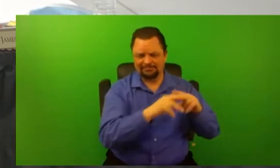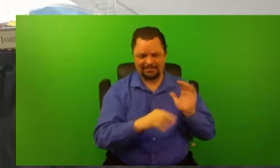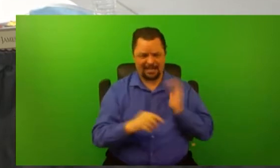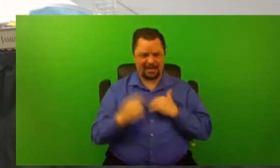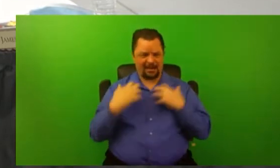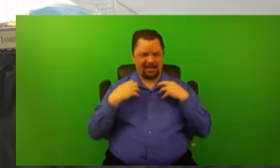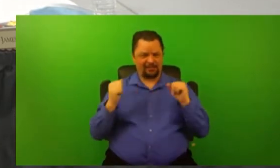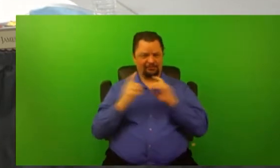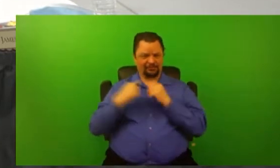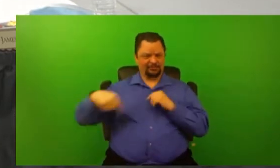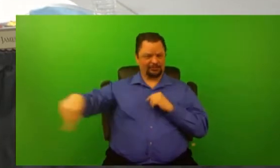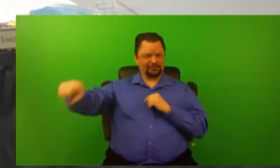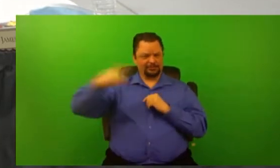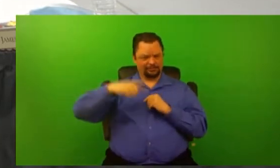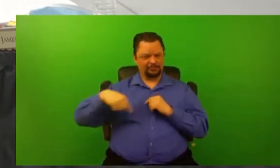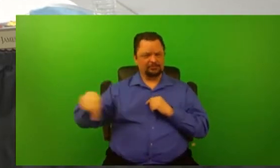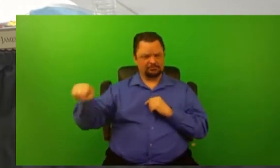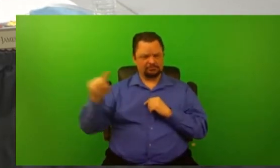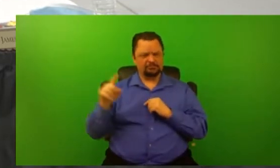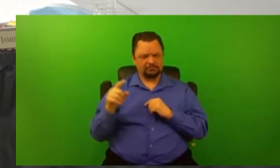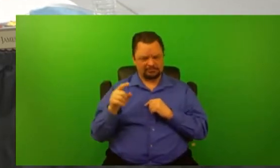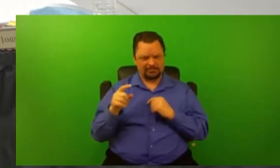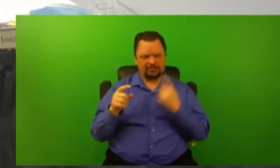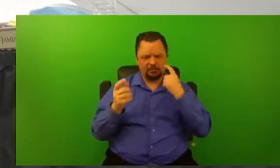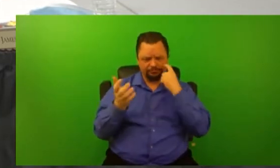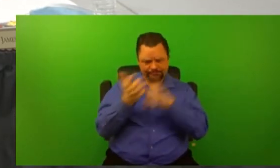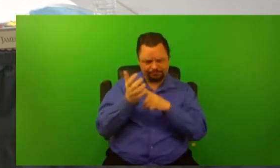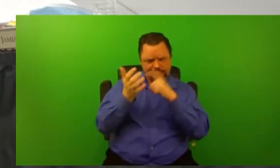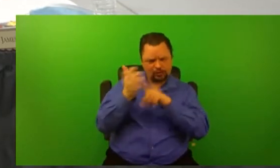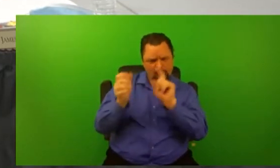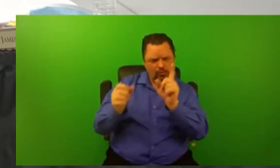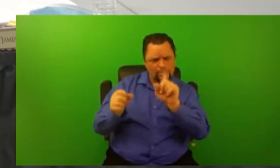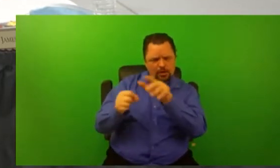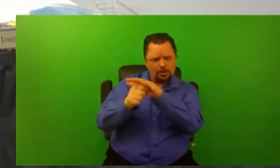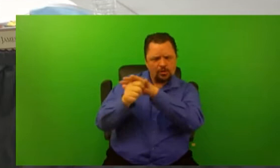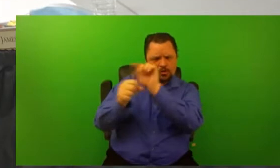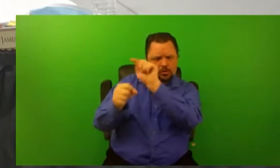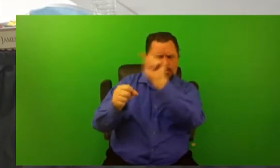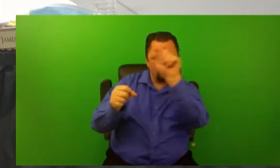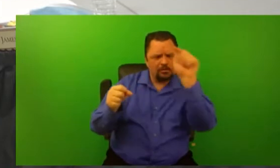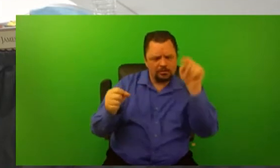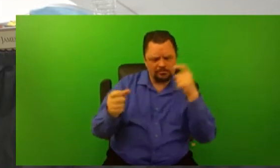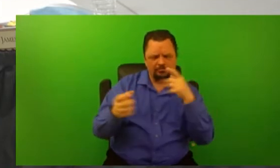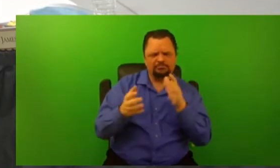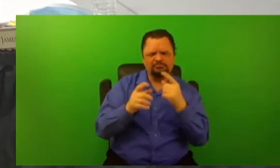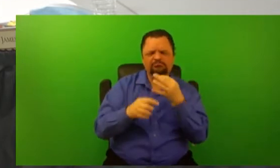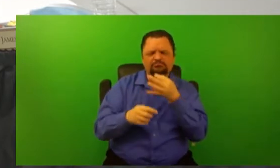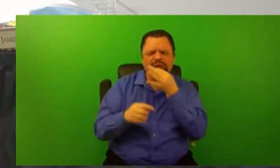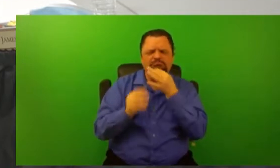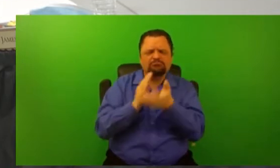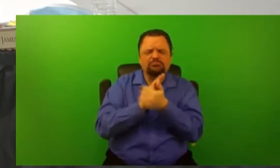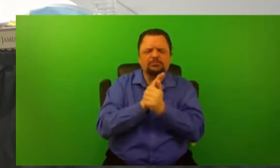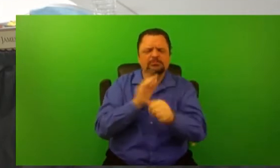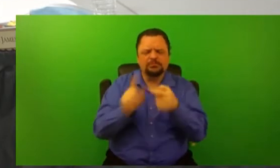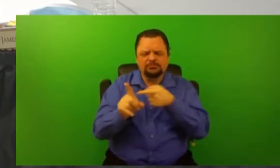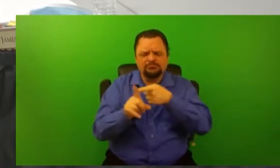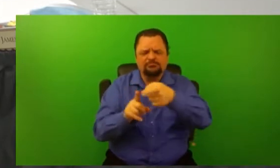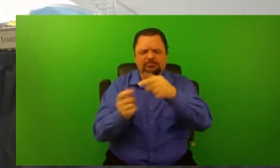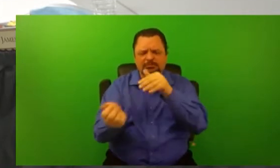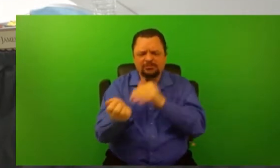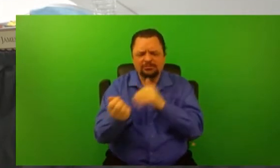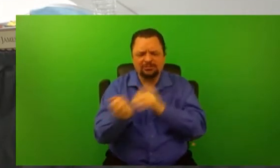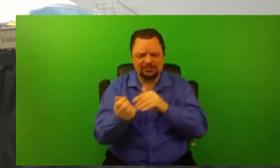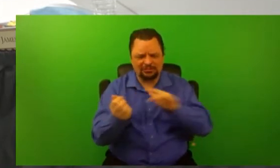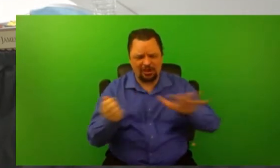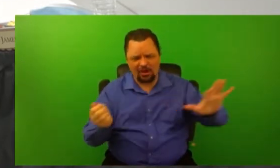department has been a locally recognized expert. In fact, we have providers from throughout the community